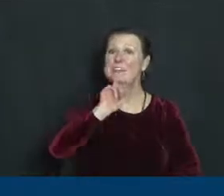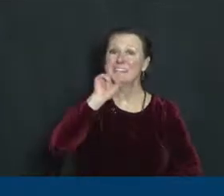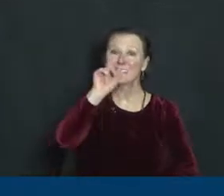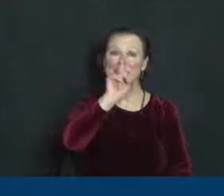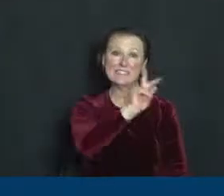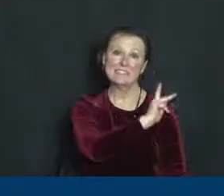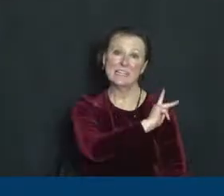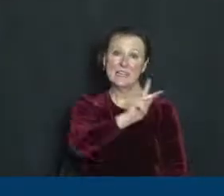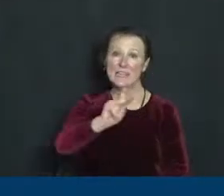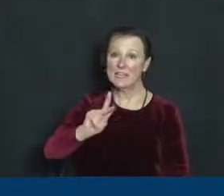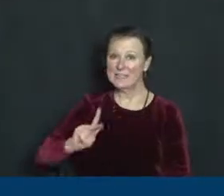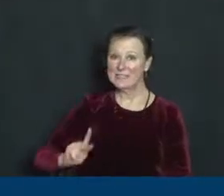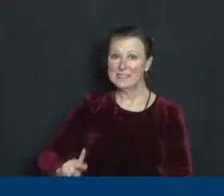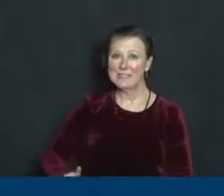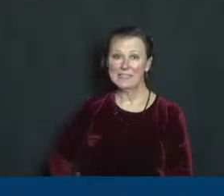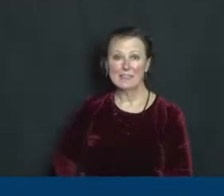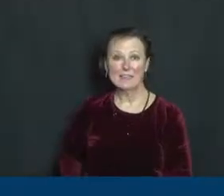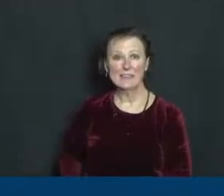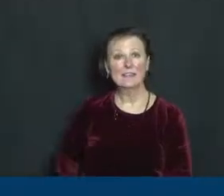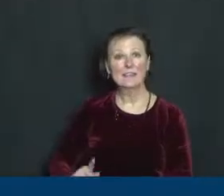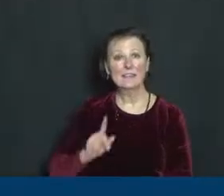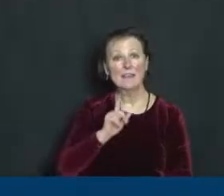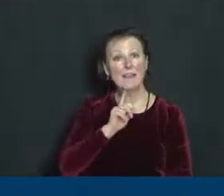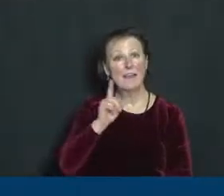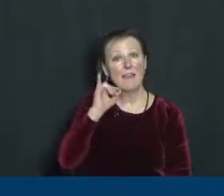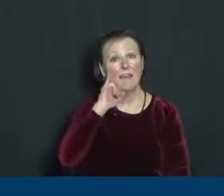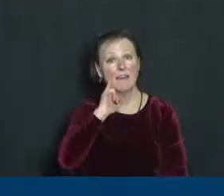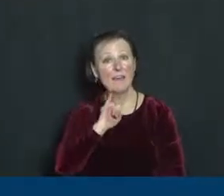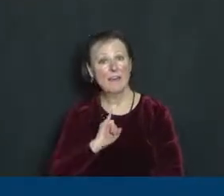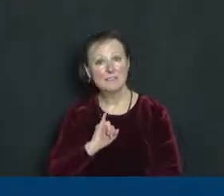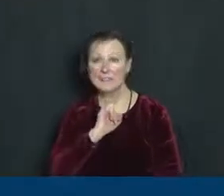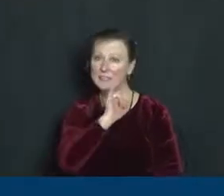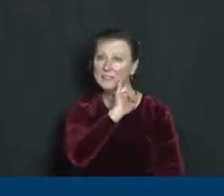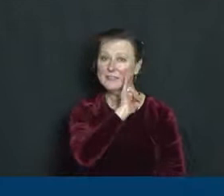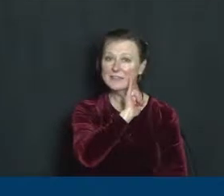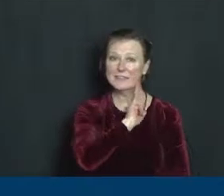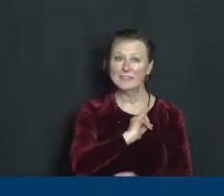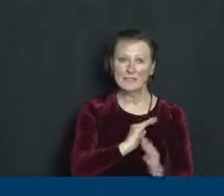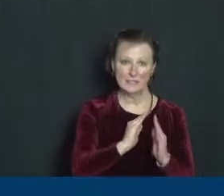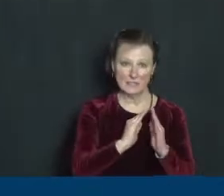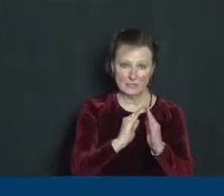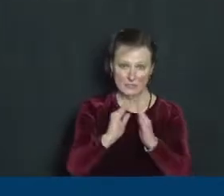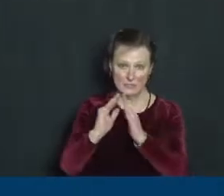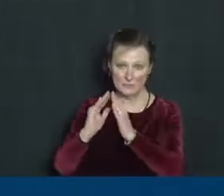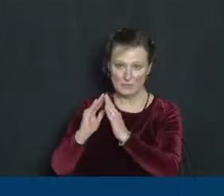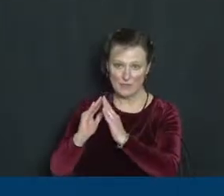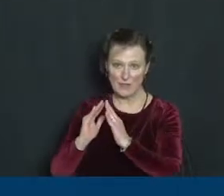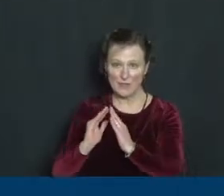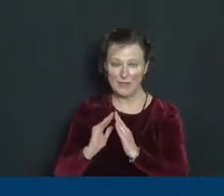born is the King of